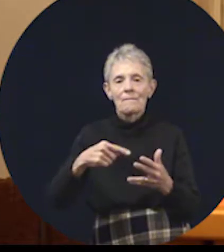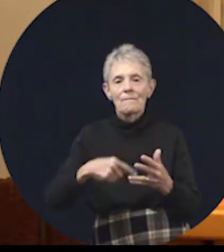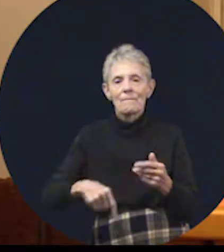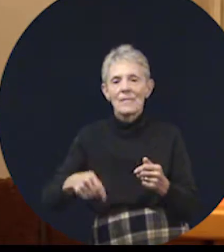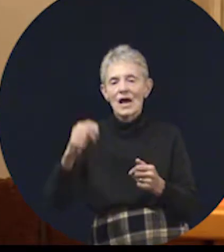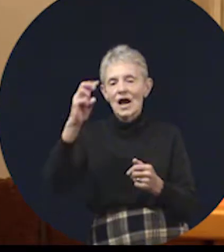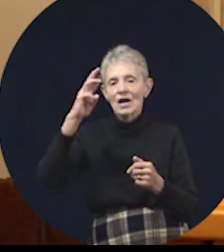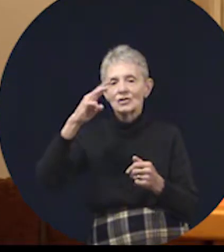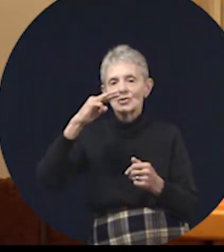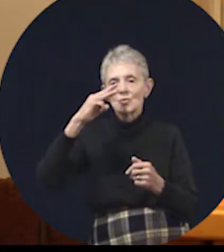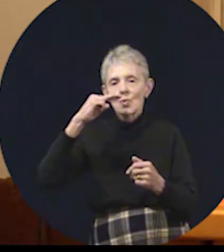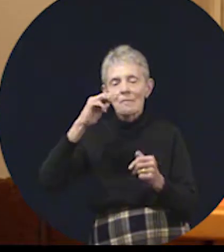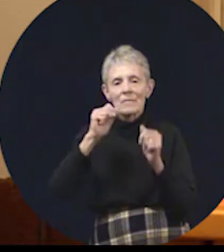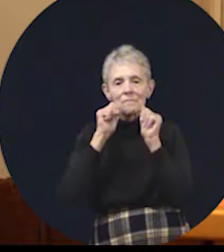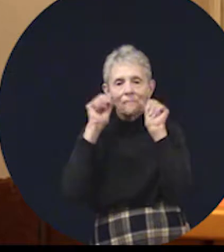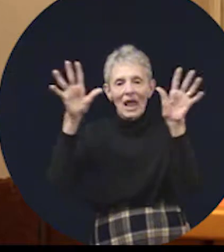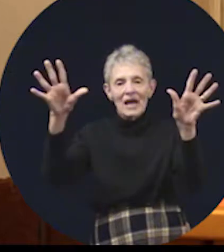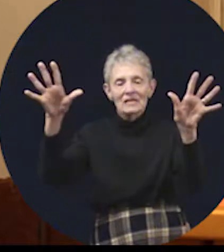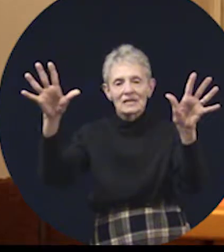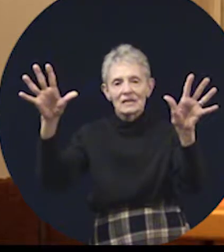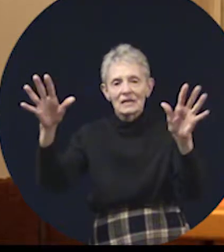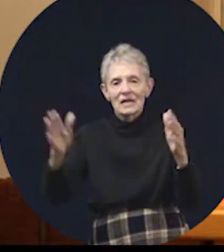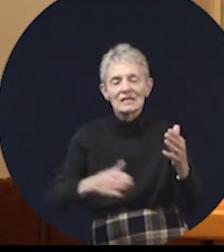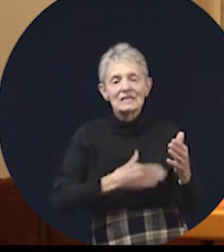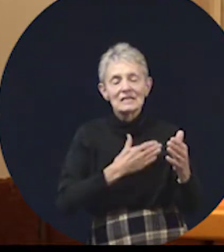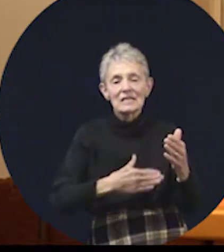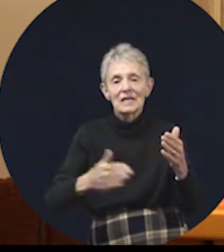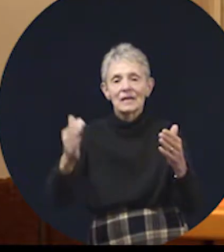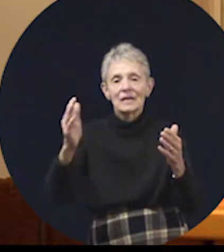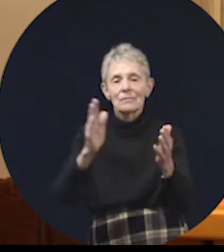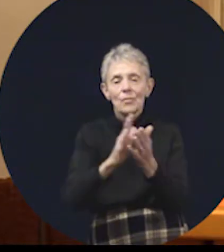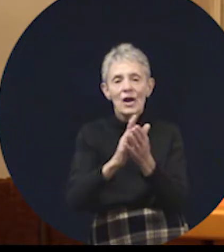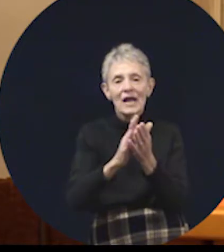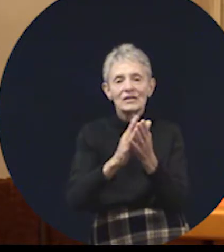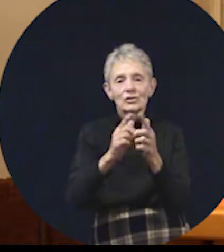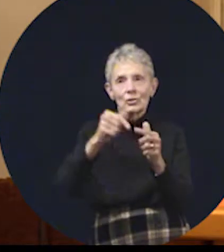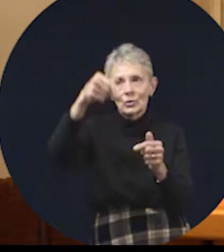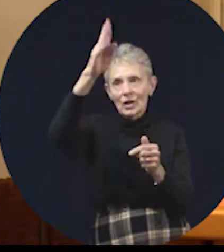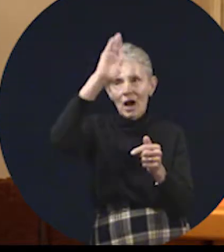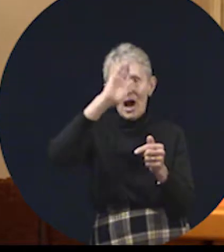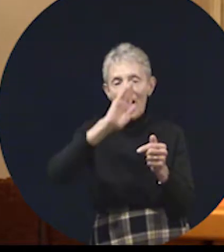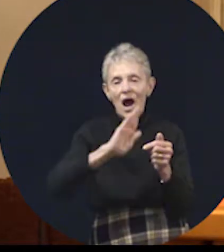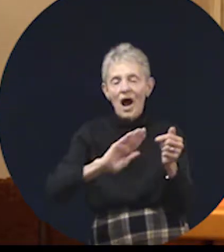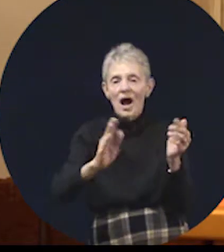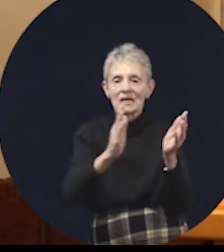trumpet blasts. Sing praise to God, sing